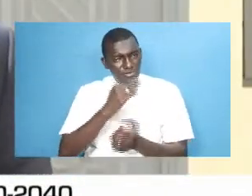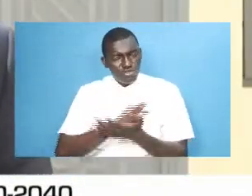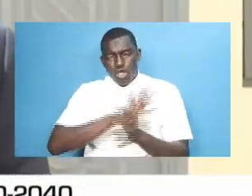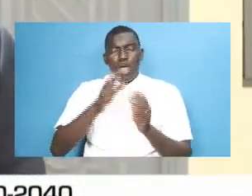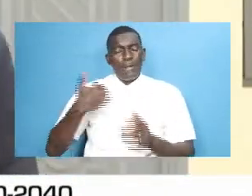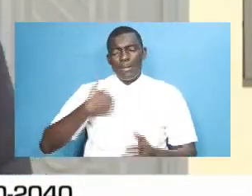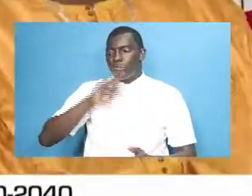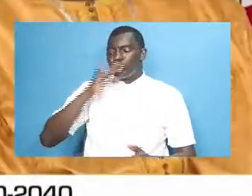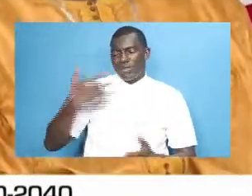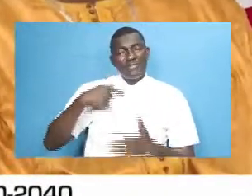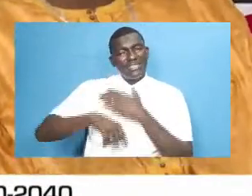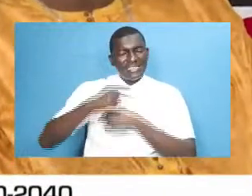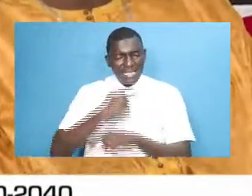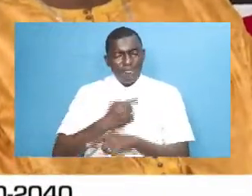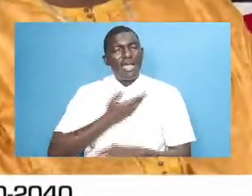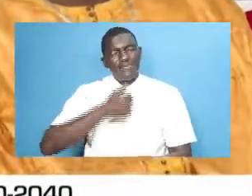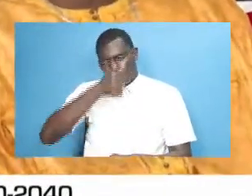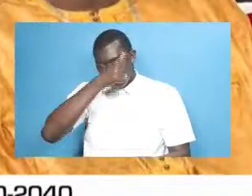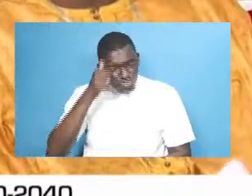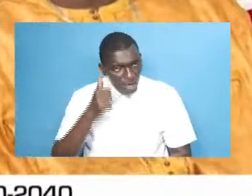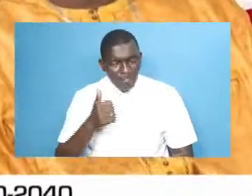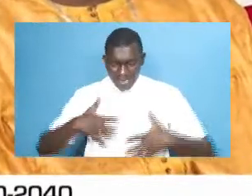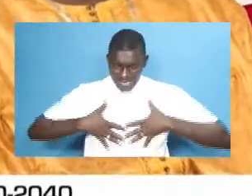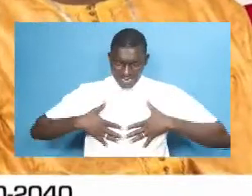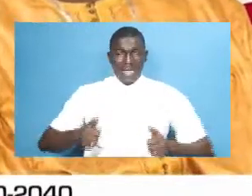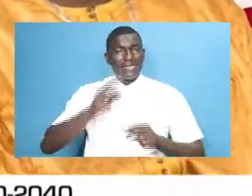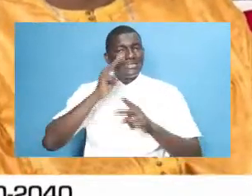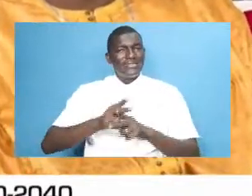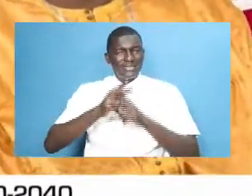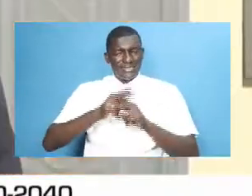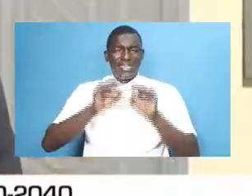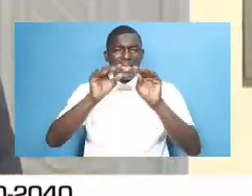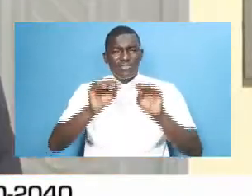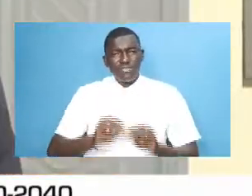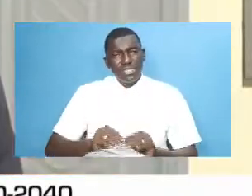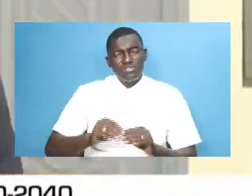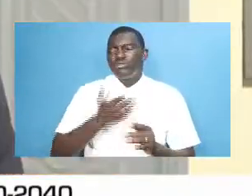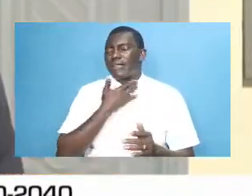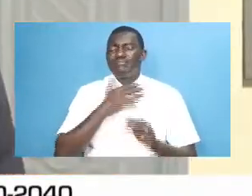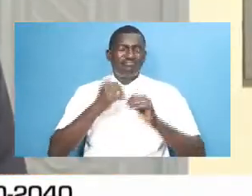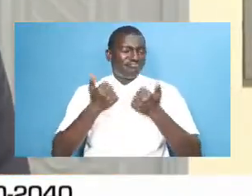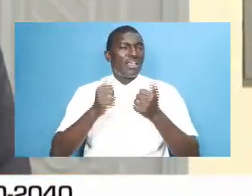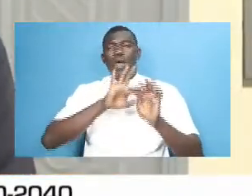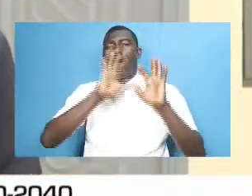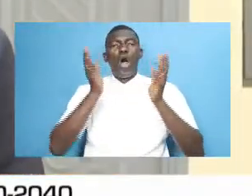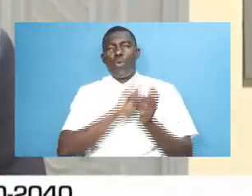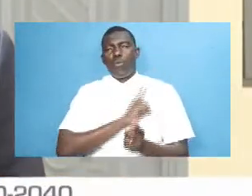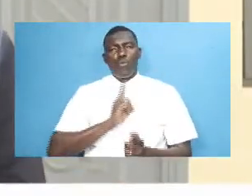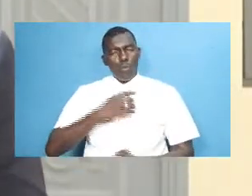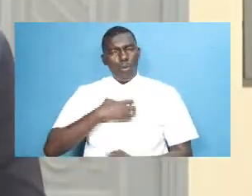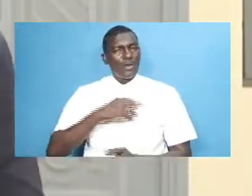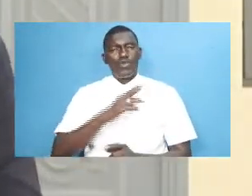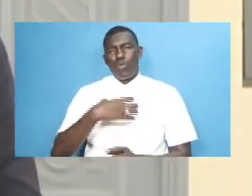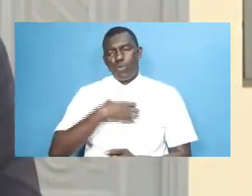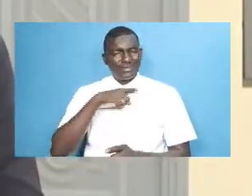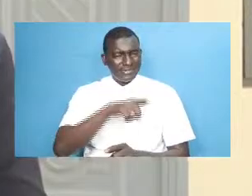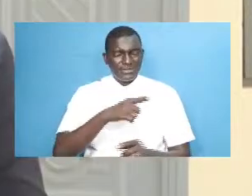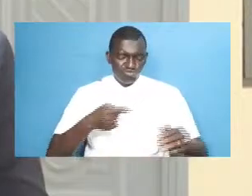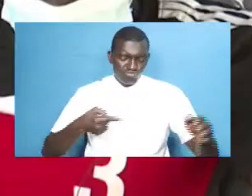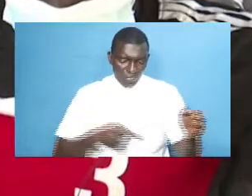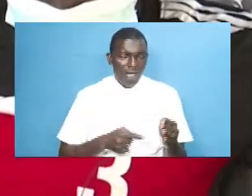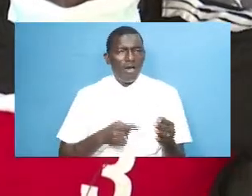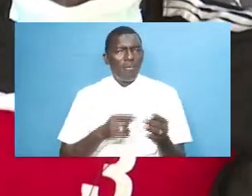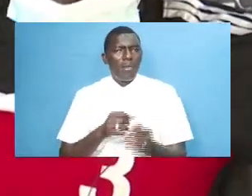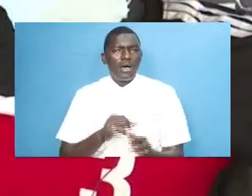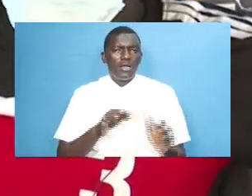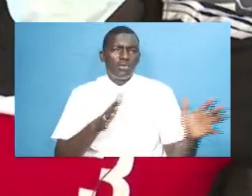Jobs, healthcare, education, nutrition. All we want is, we don't want this to be threatened by